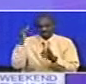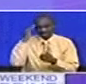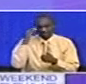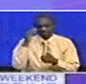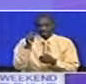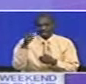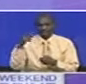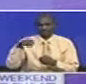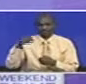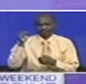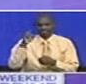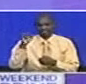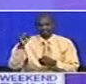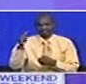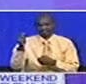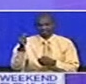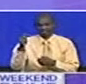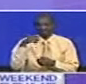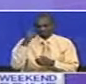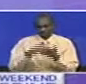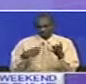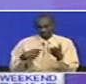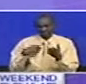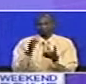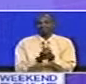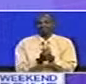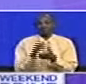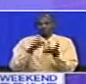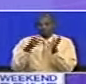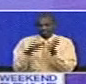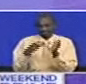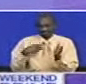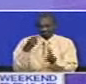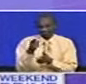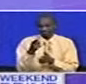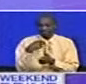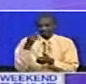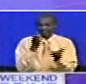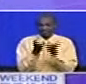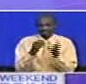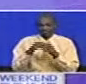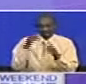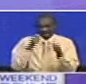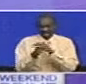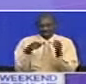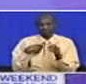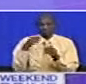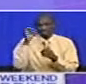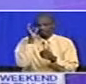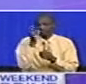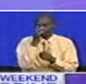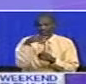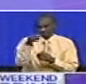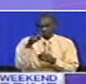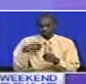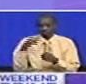Port and South Sudan-Ethiopia Transport Lapset Corridor Project. Mudhaura, who served under President Kibaki's regime, was equally Uhuru's